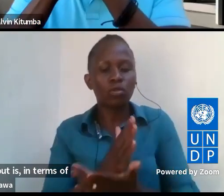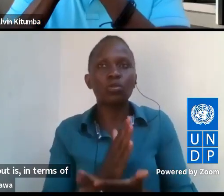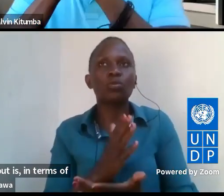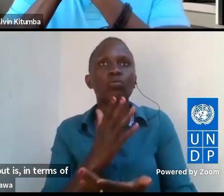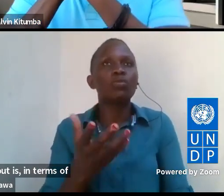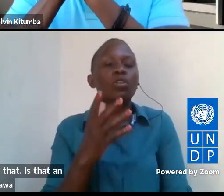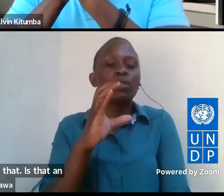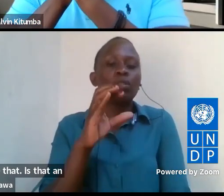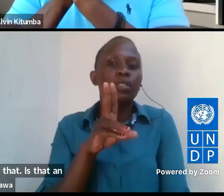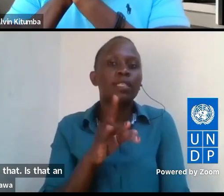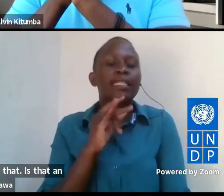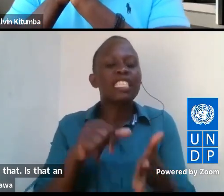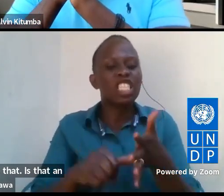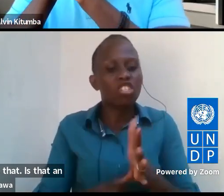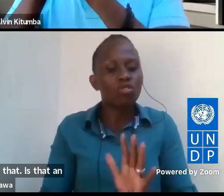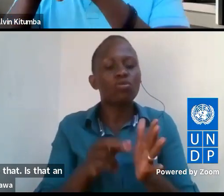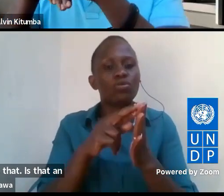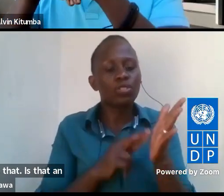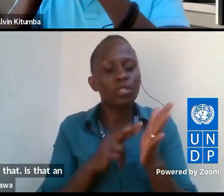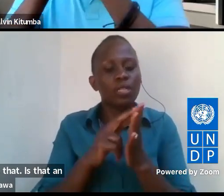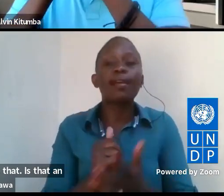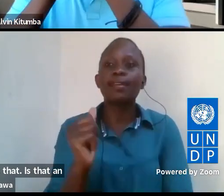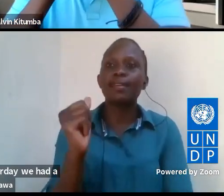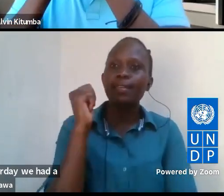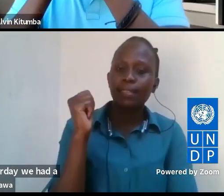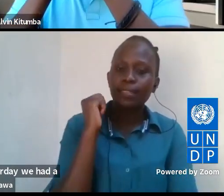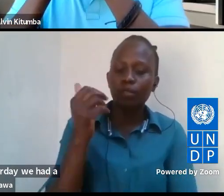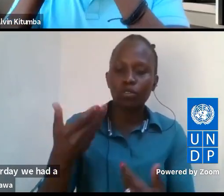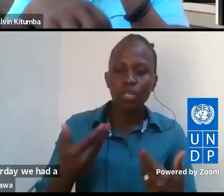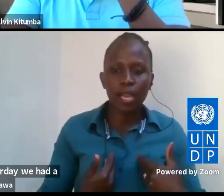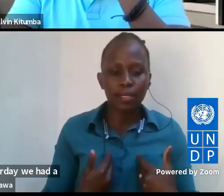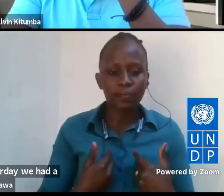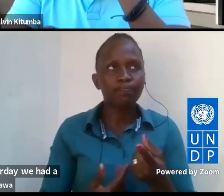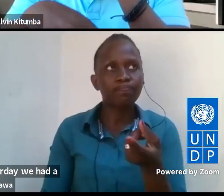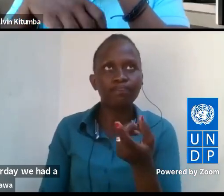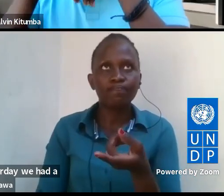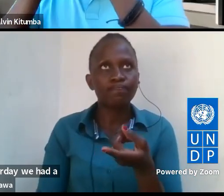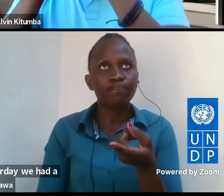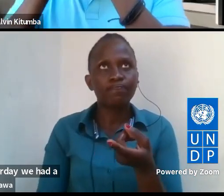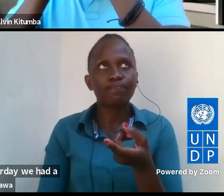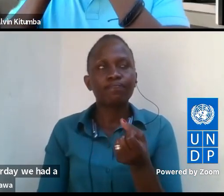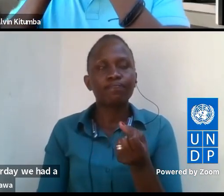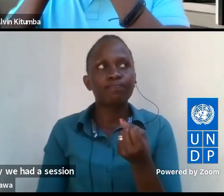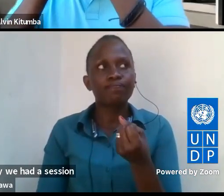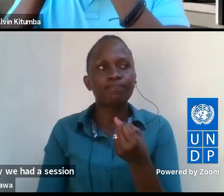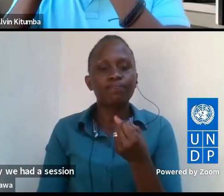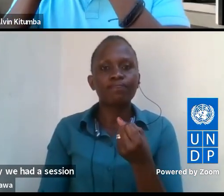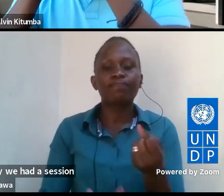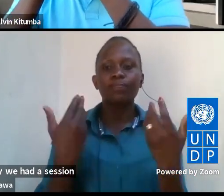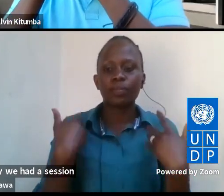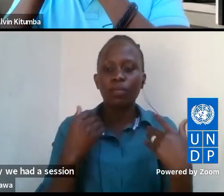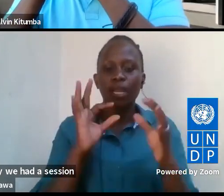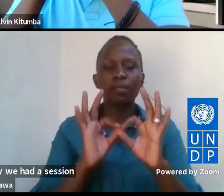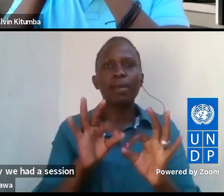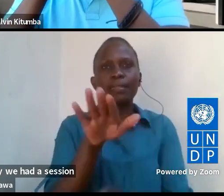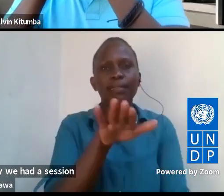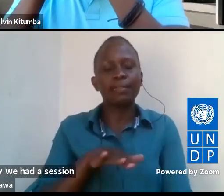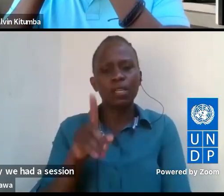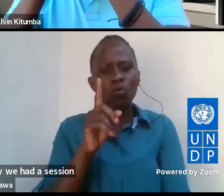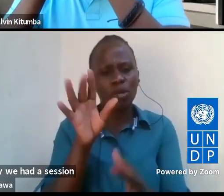issue of registration. So yesterday we had a session on smart cities and things like that. And one of the